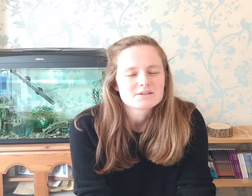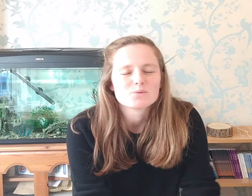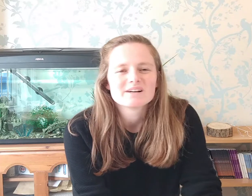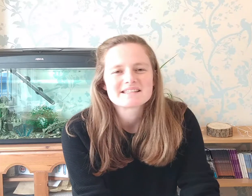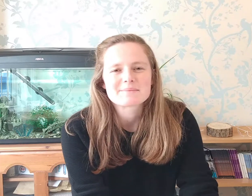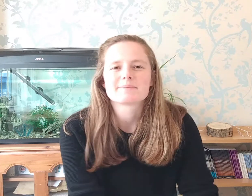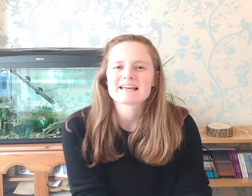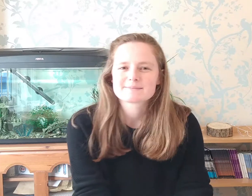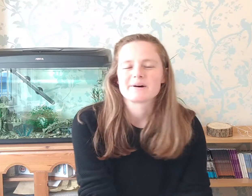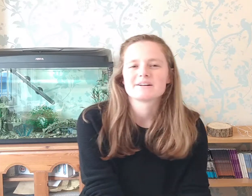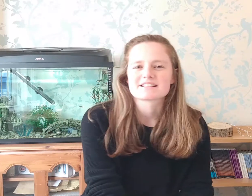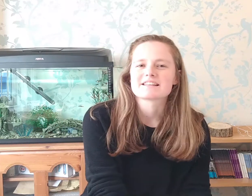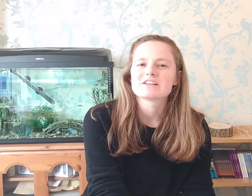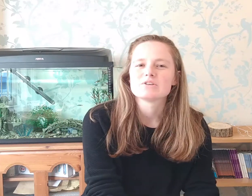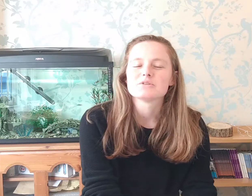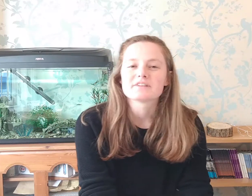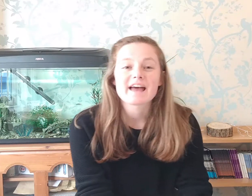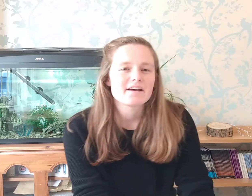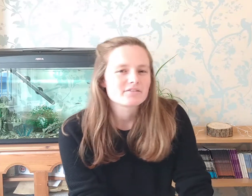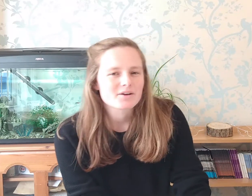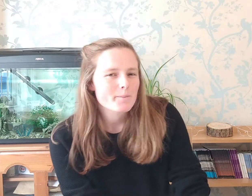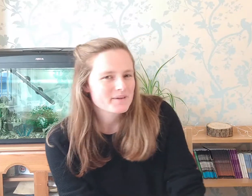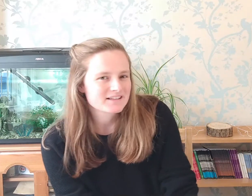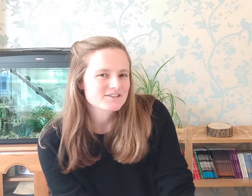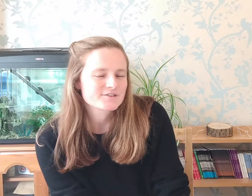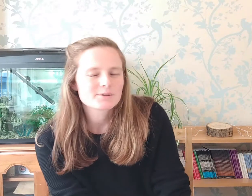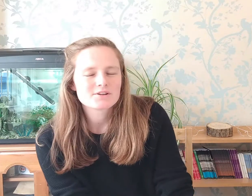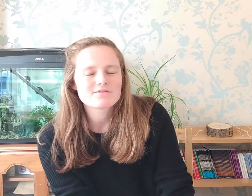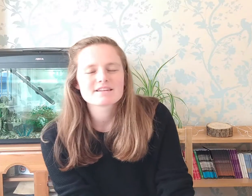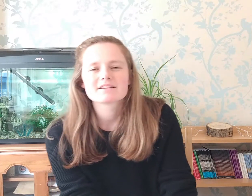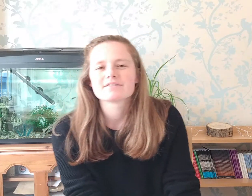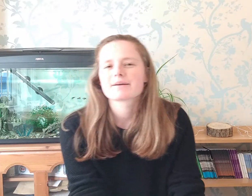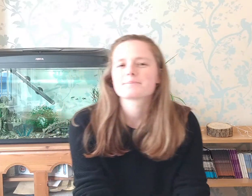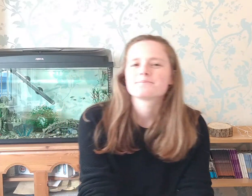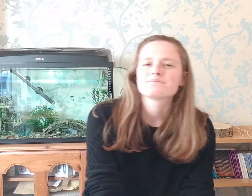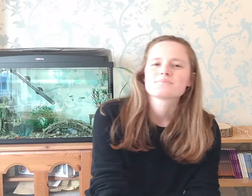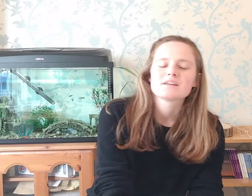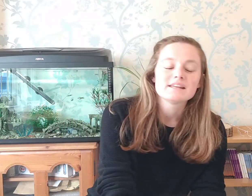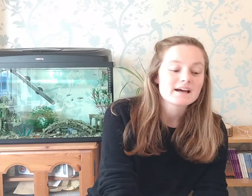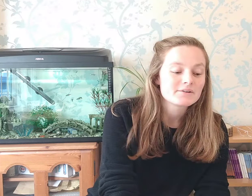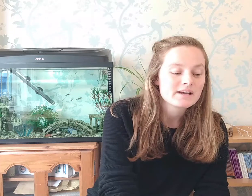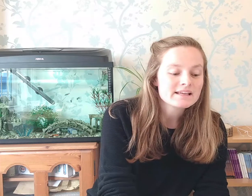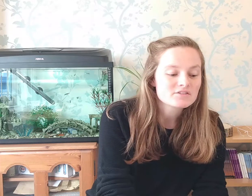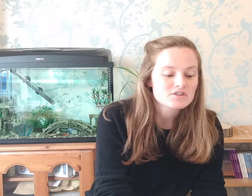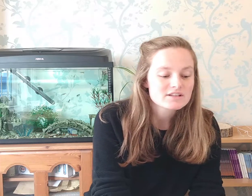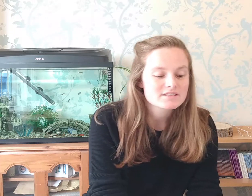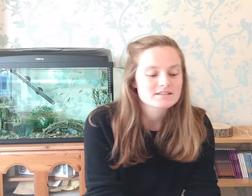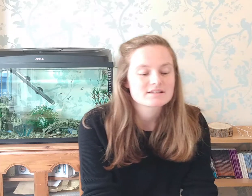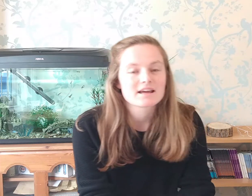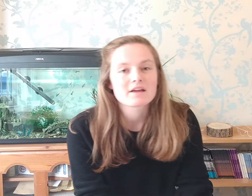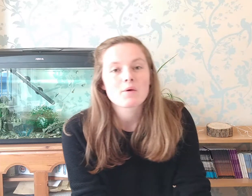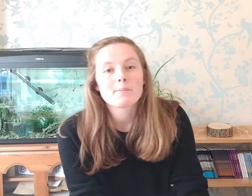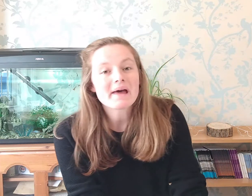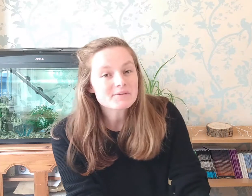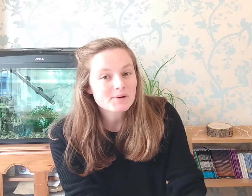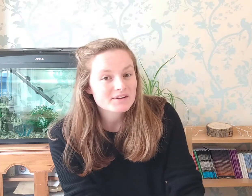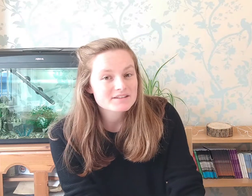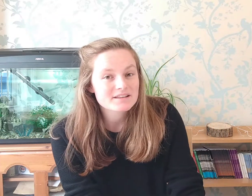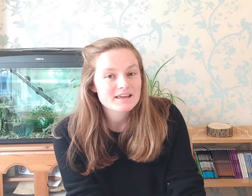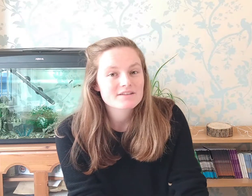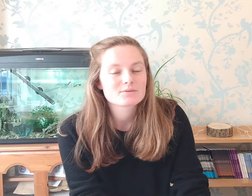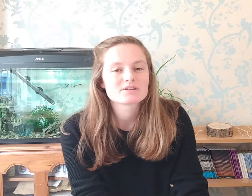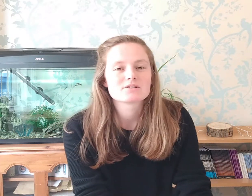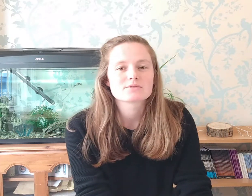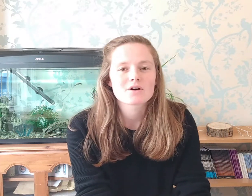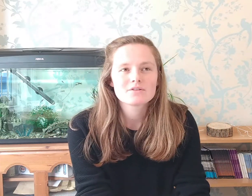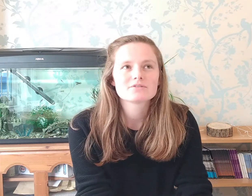I wonder, what is the best party that you have ever been to? Can you think of it? Now, in Jesus' day, the best party